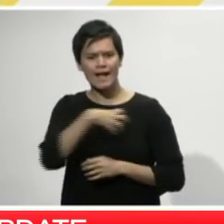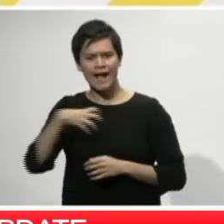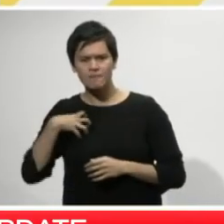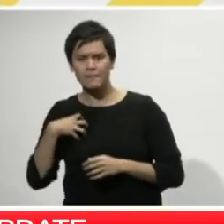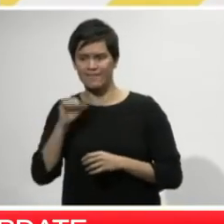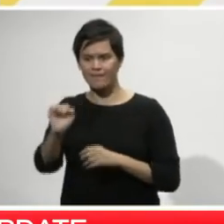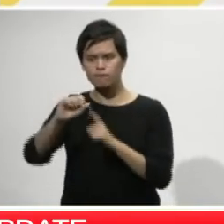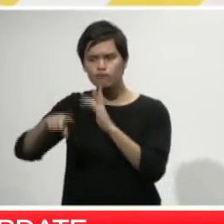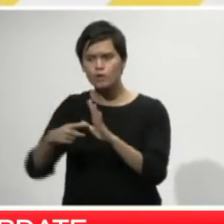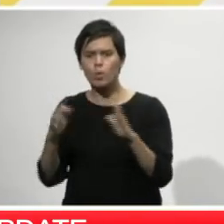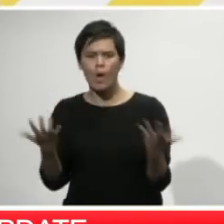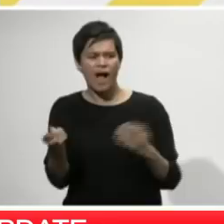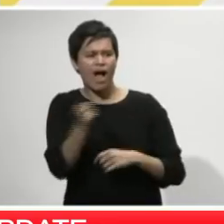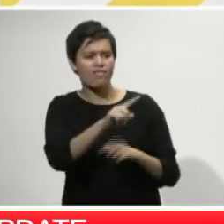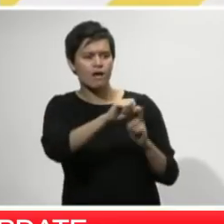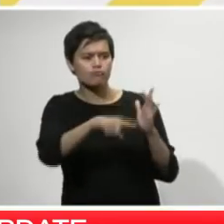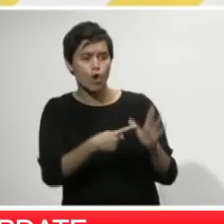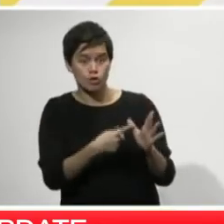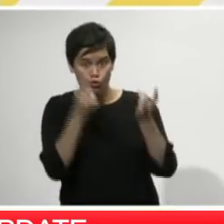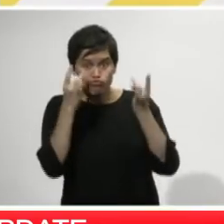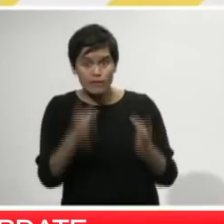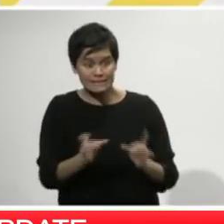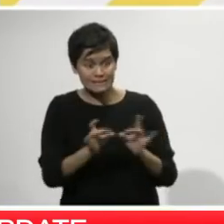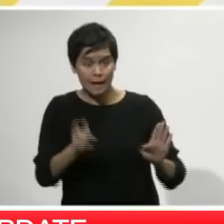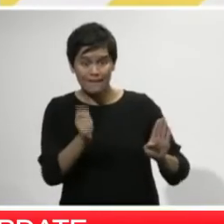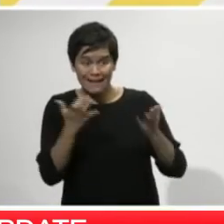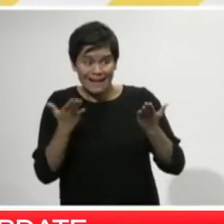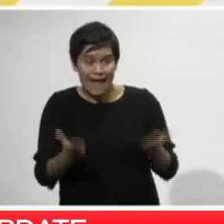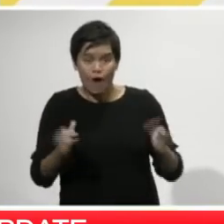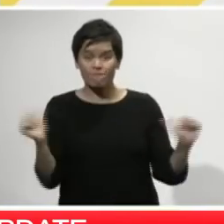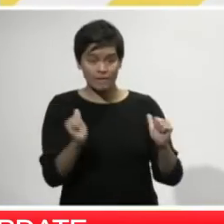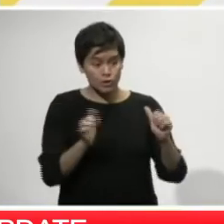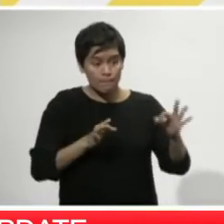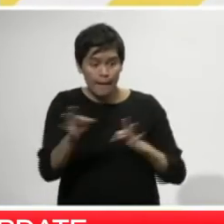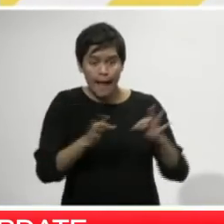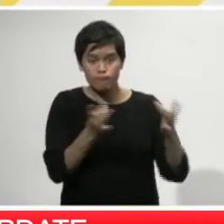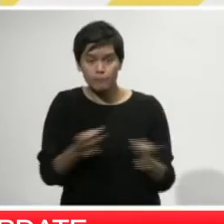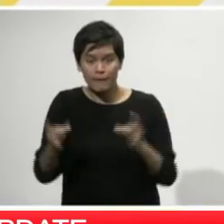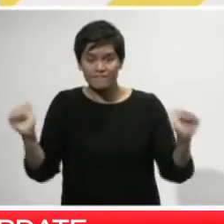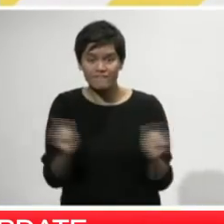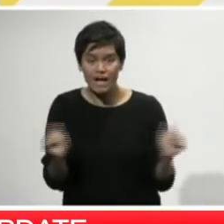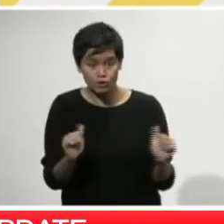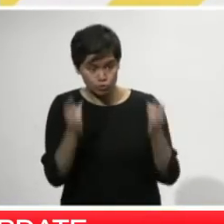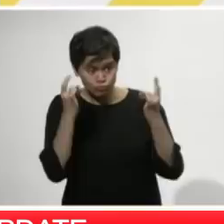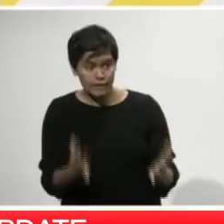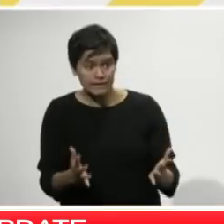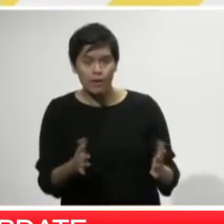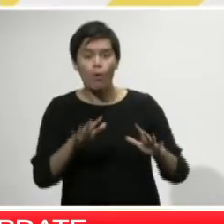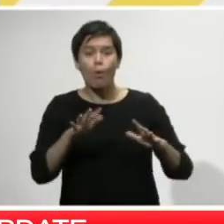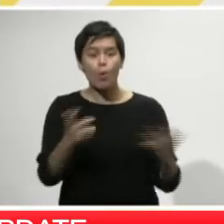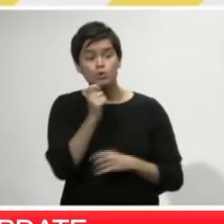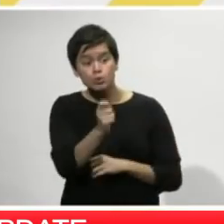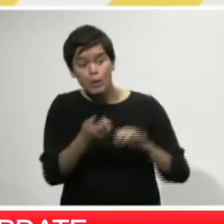shovel-ready or likely to be within 6 months, will be put before ministers. And I note that this is additional to the government's $12 billion